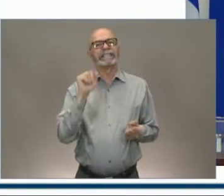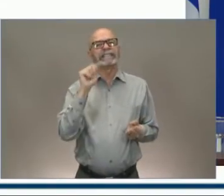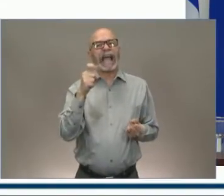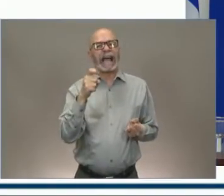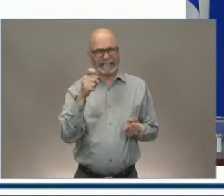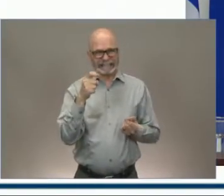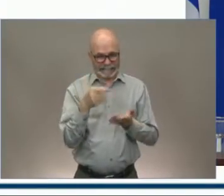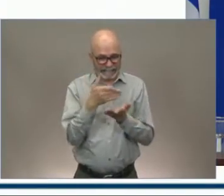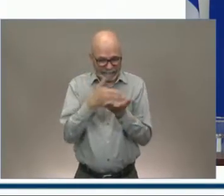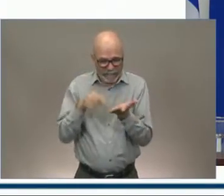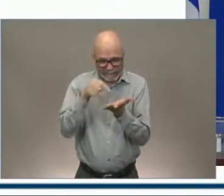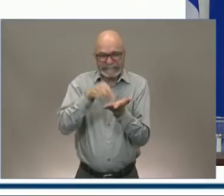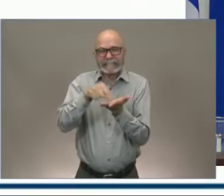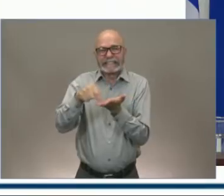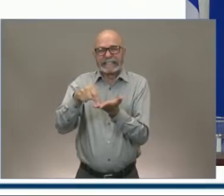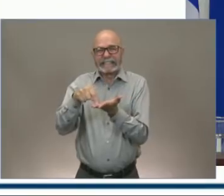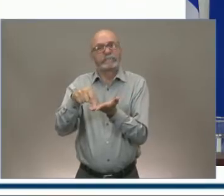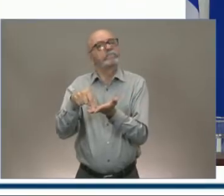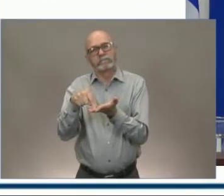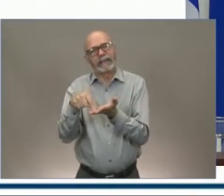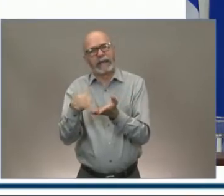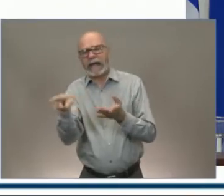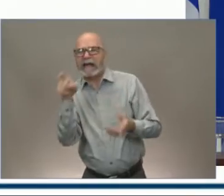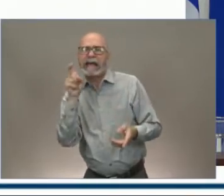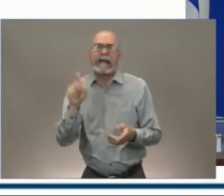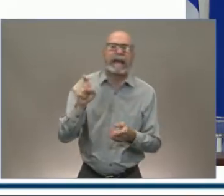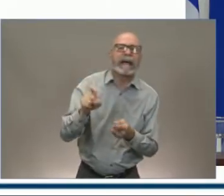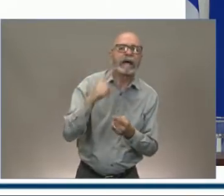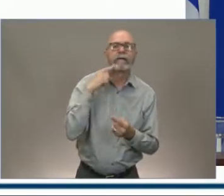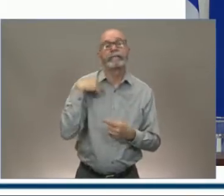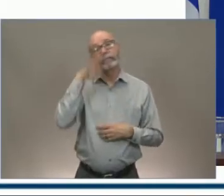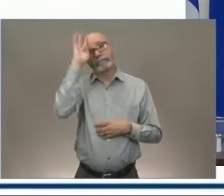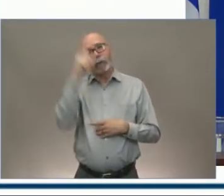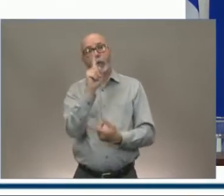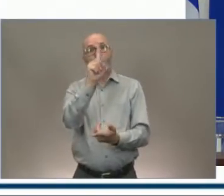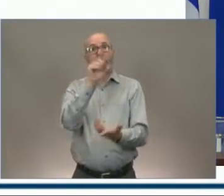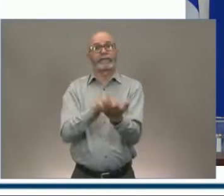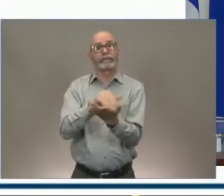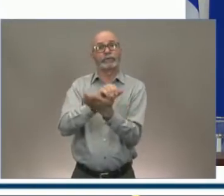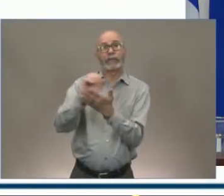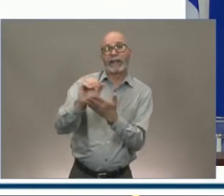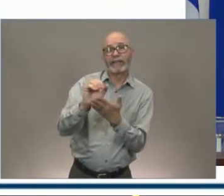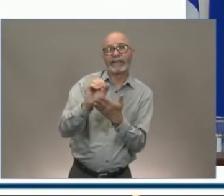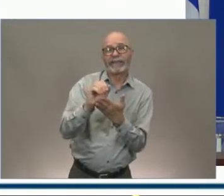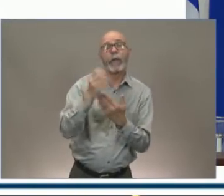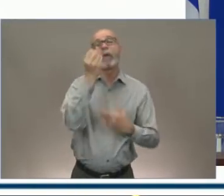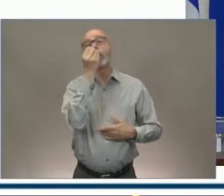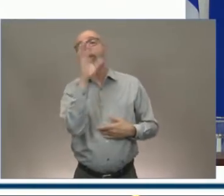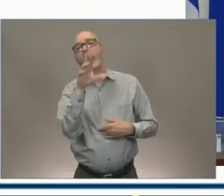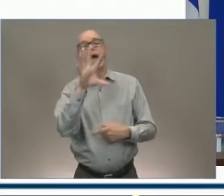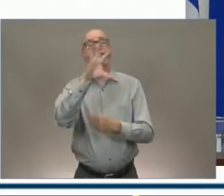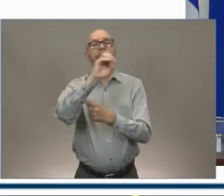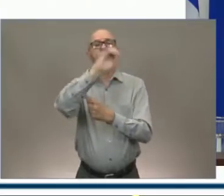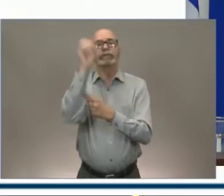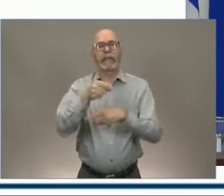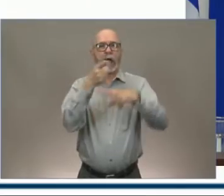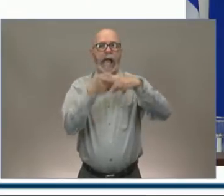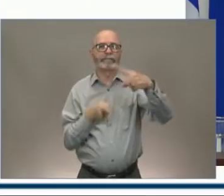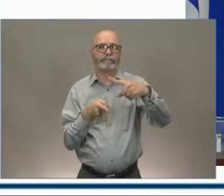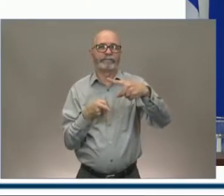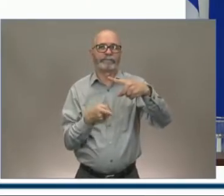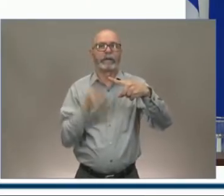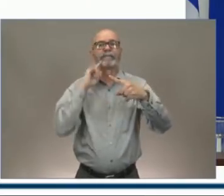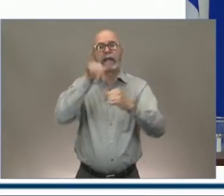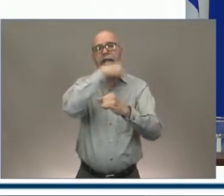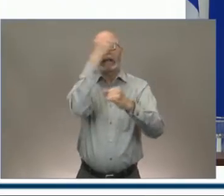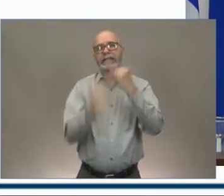choose either $1,000 or 50% of the commercial real property taxes paid for the final 6 months of the 2021